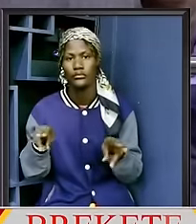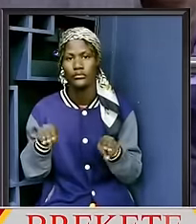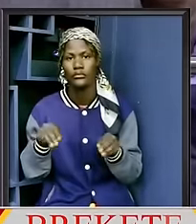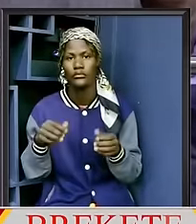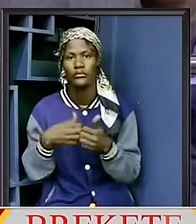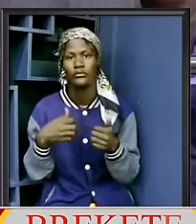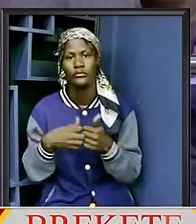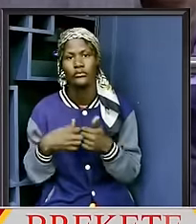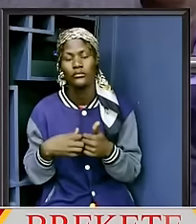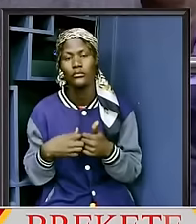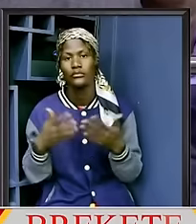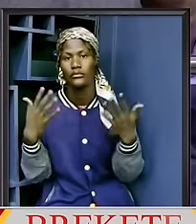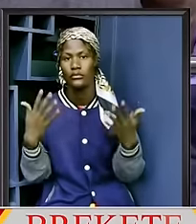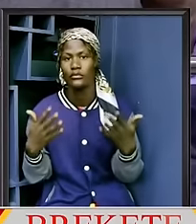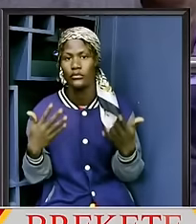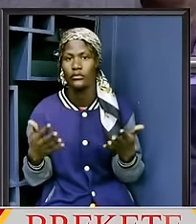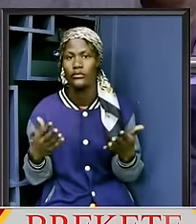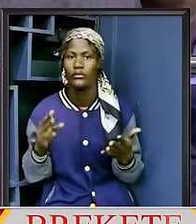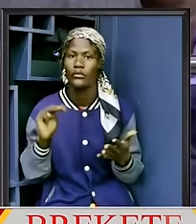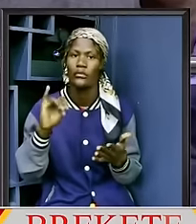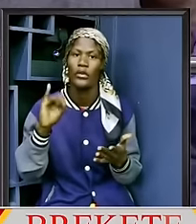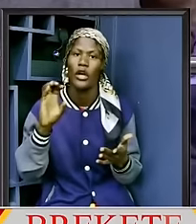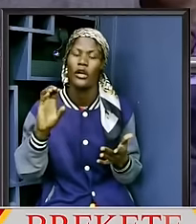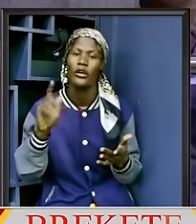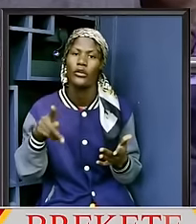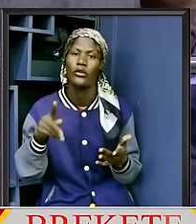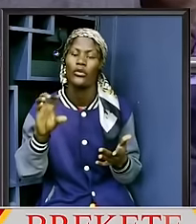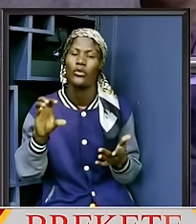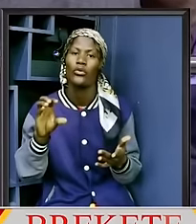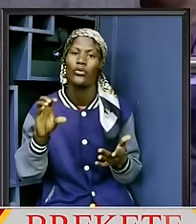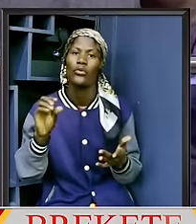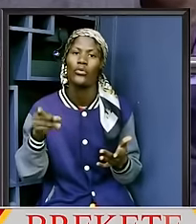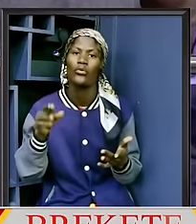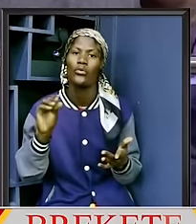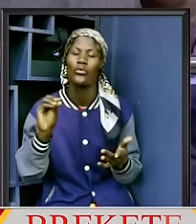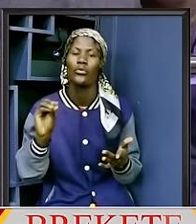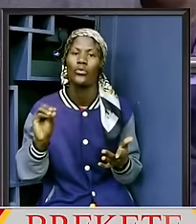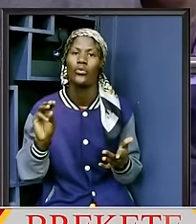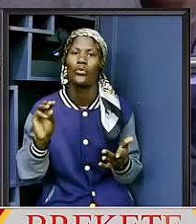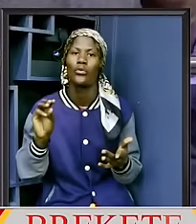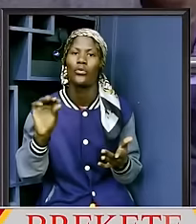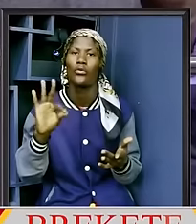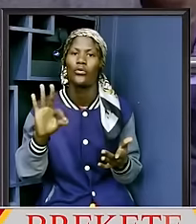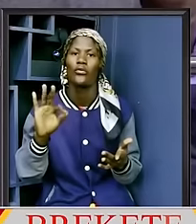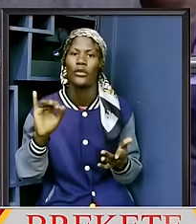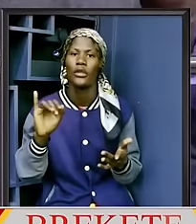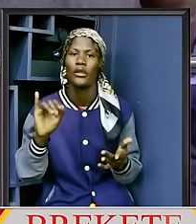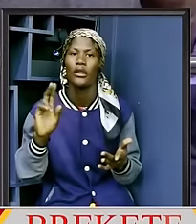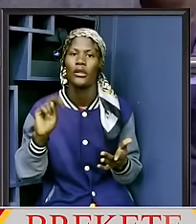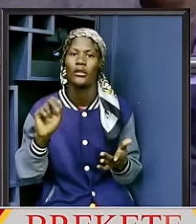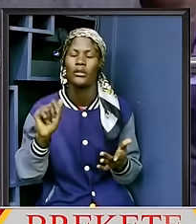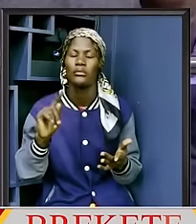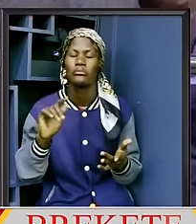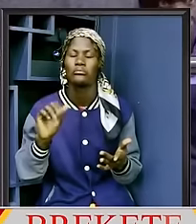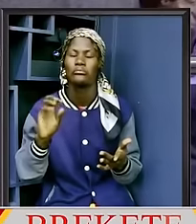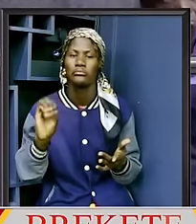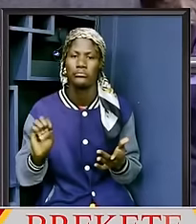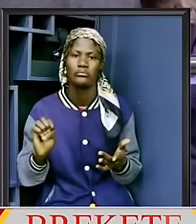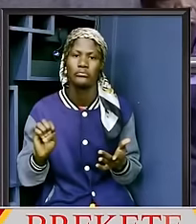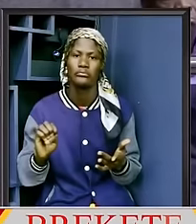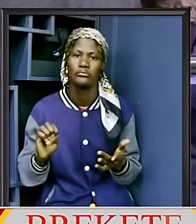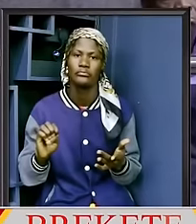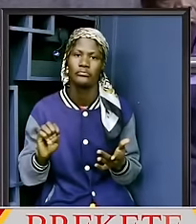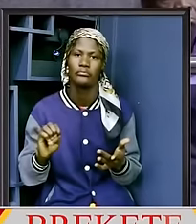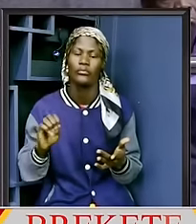own is not yet microfinance, it's a cooperative. So I now spoke with a lady from PSP. This